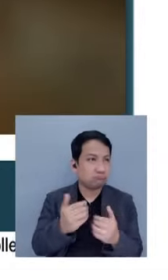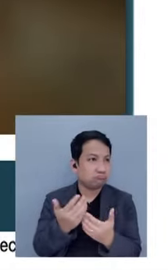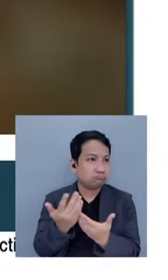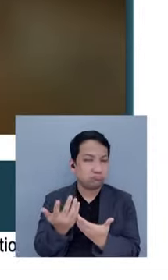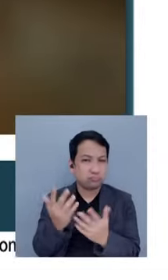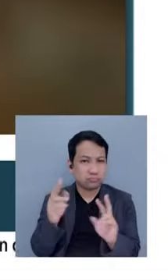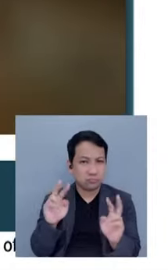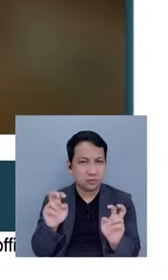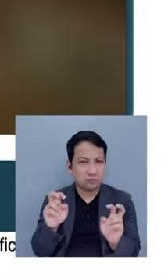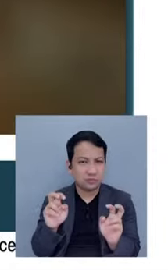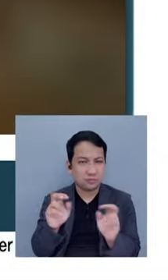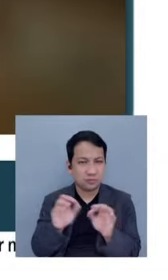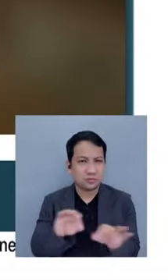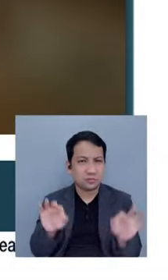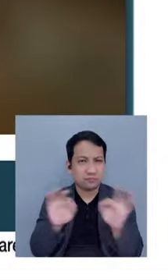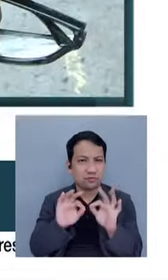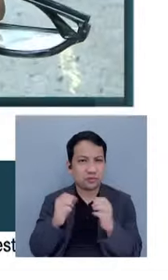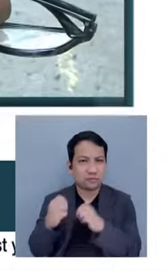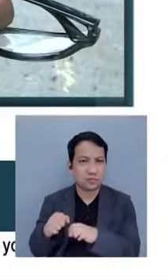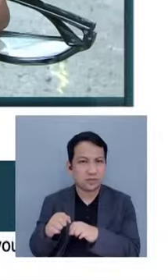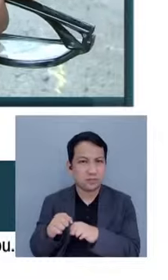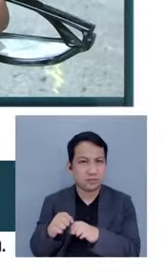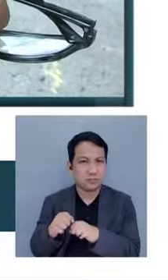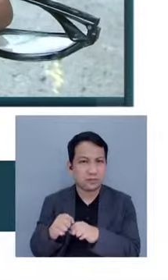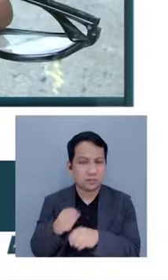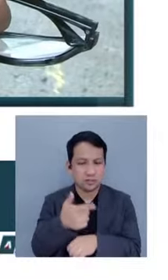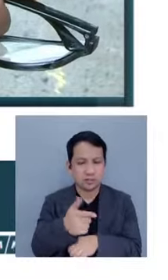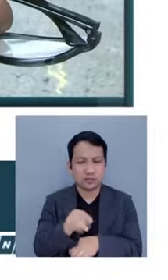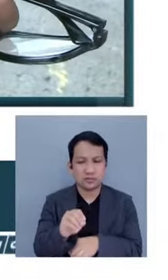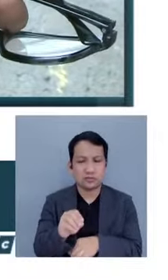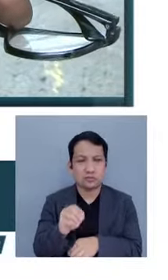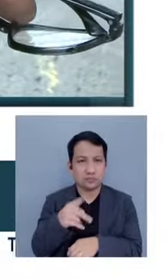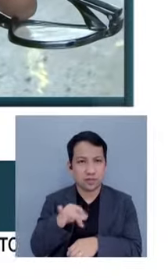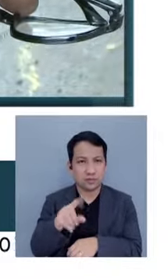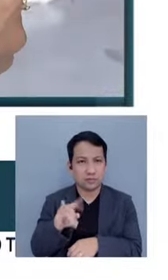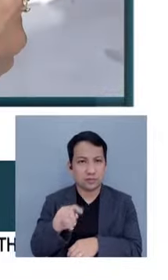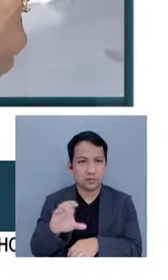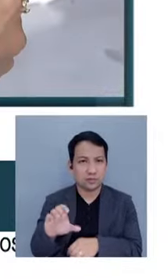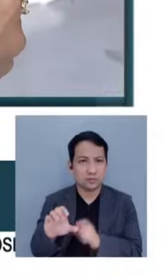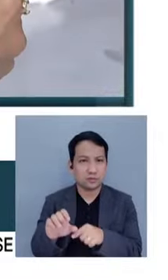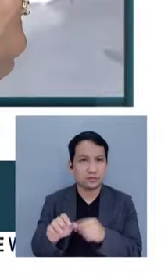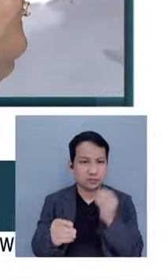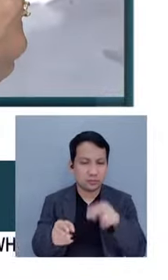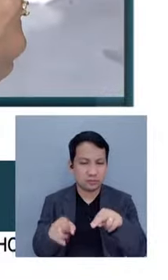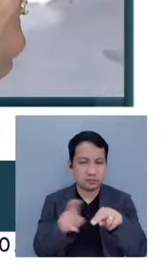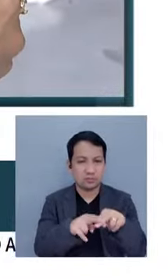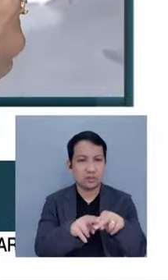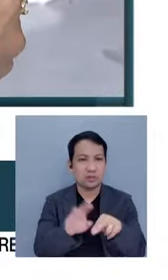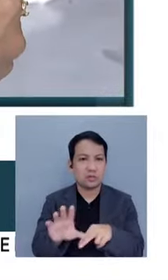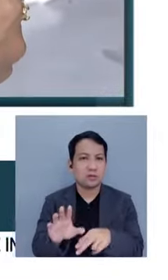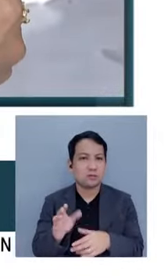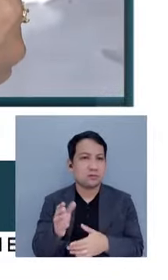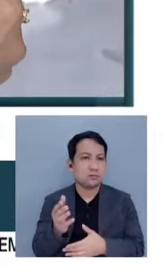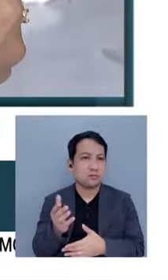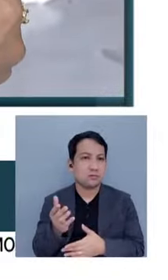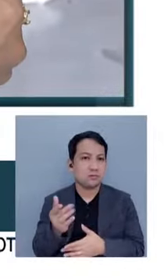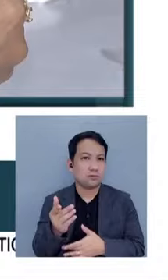when there is an important event that affects geopolitics. For example, attacks increase when